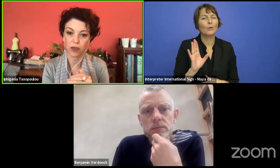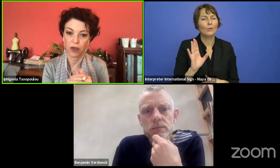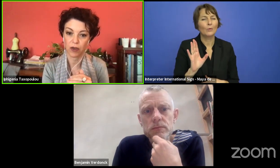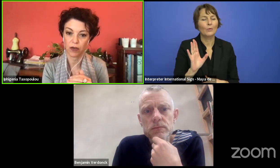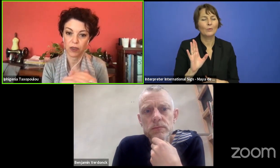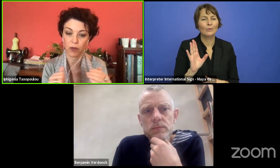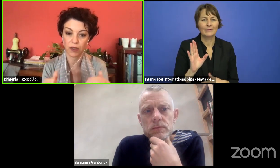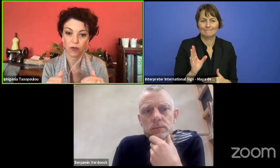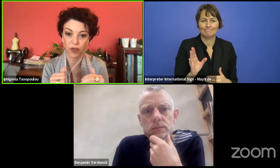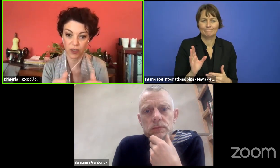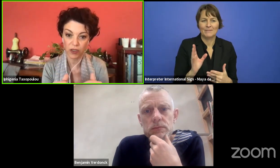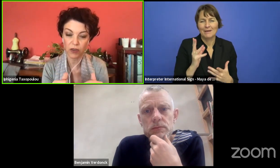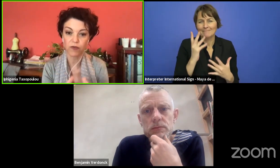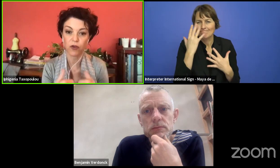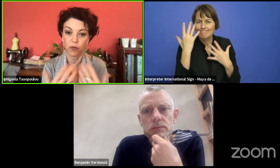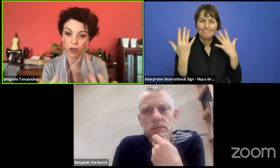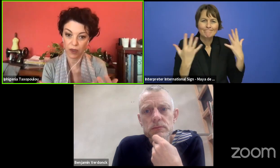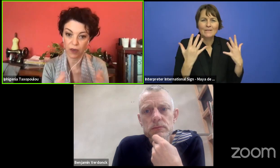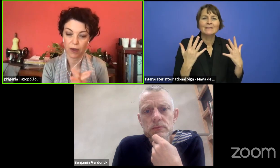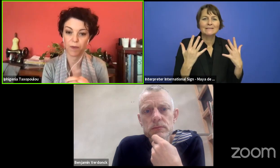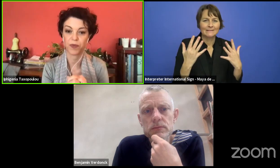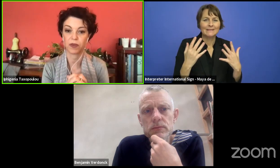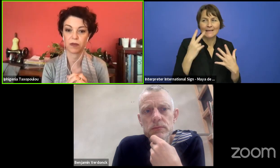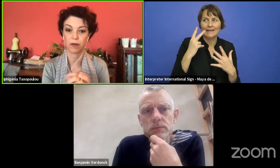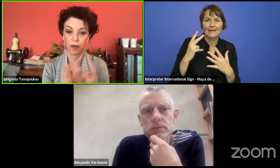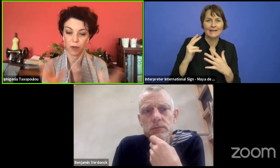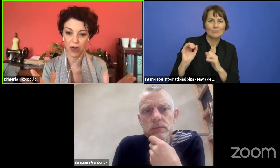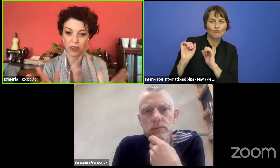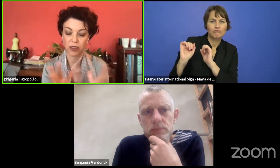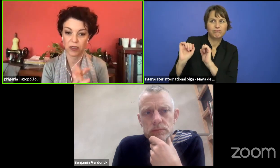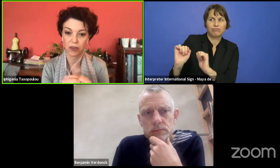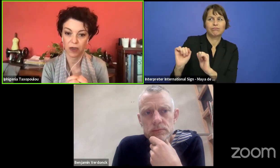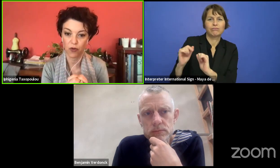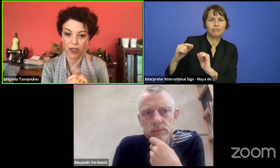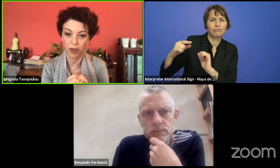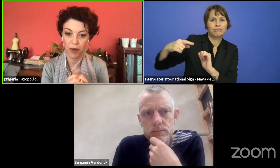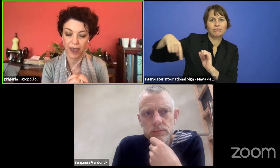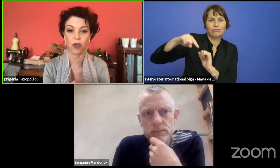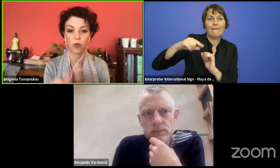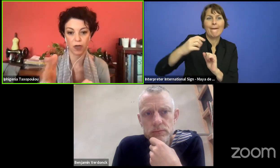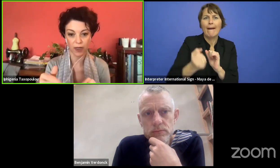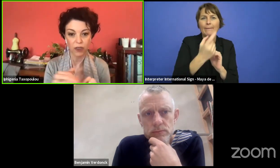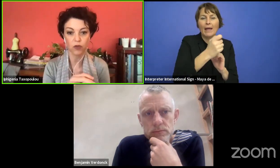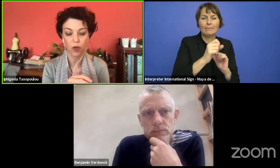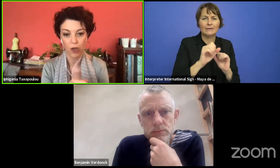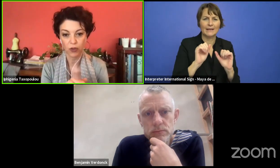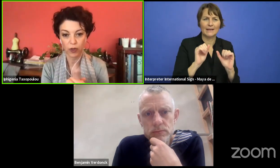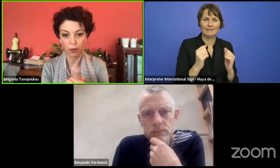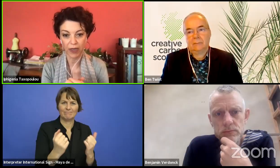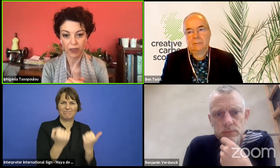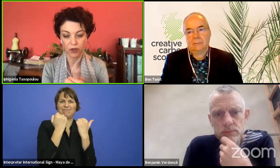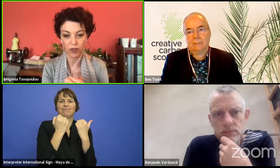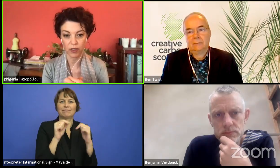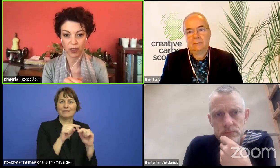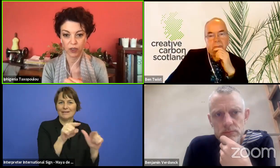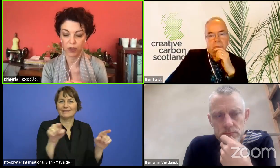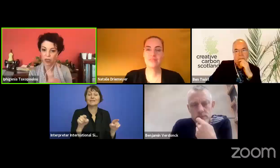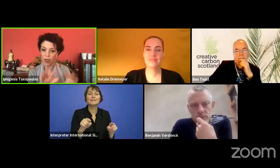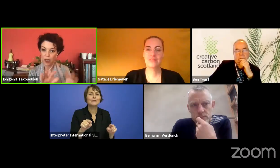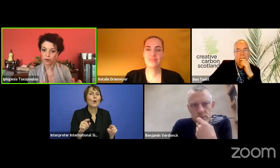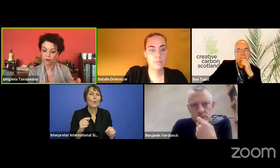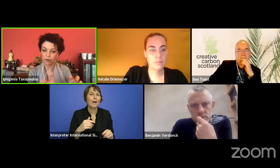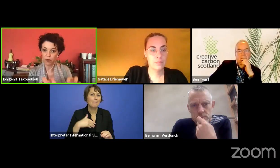face some kind of resistance from the practices that are already in place. So I would like us to come back to this